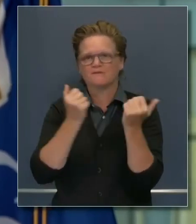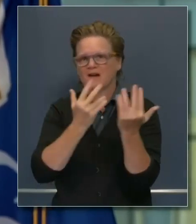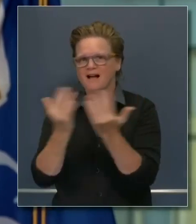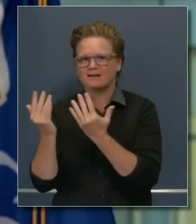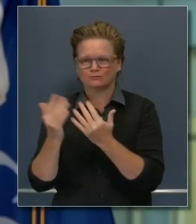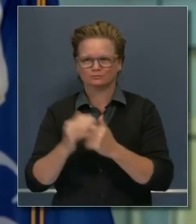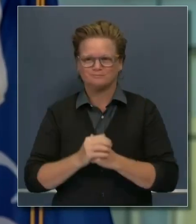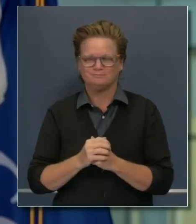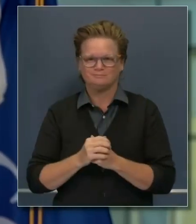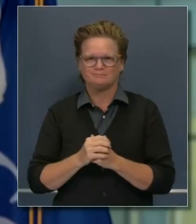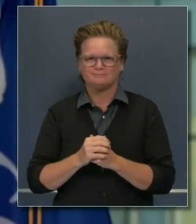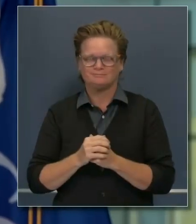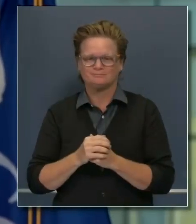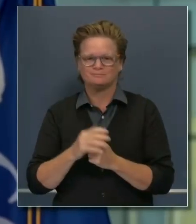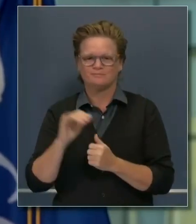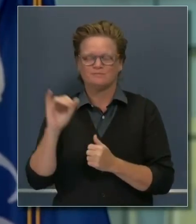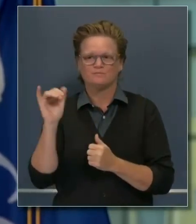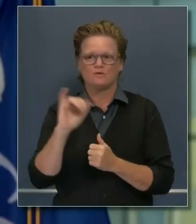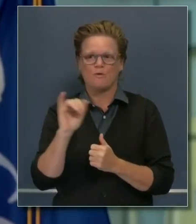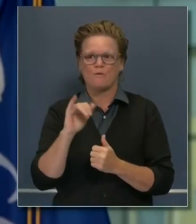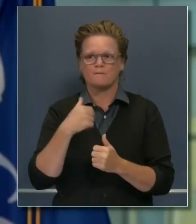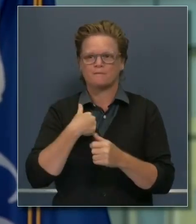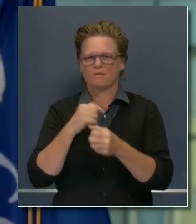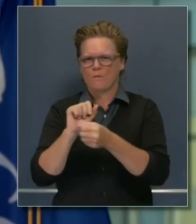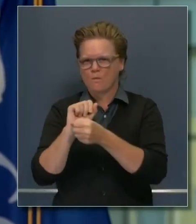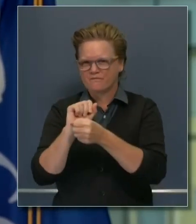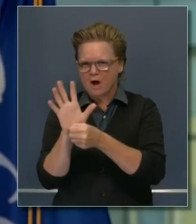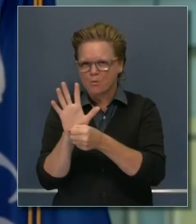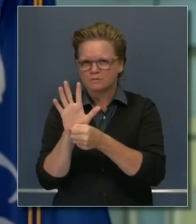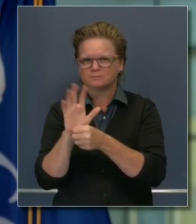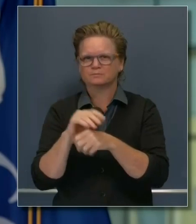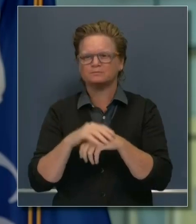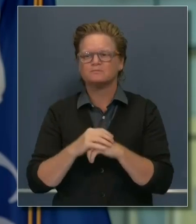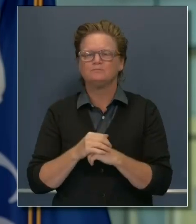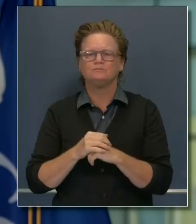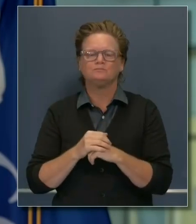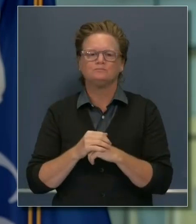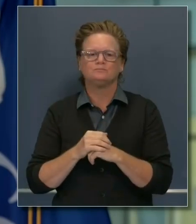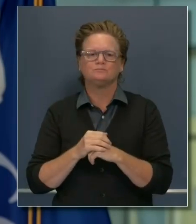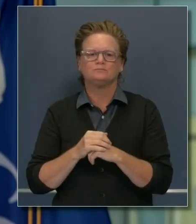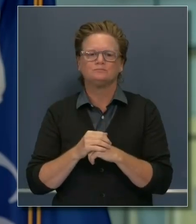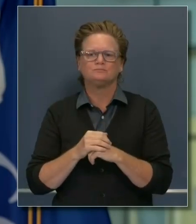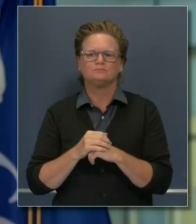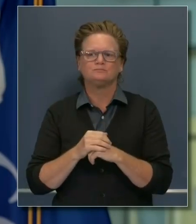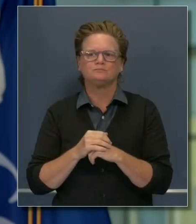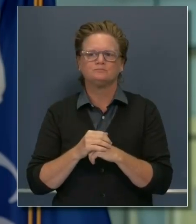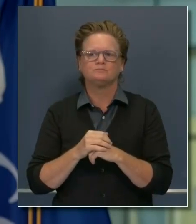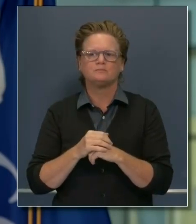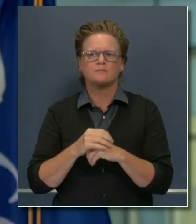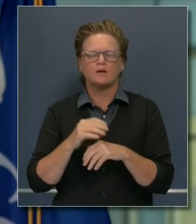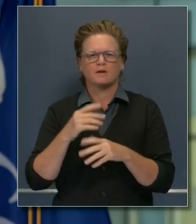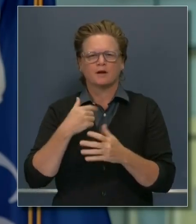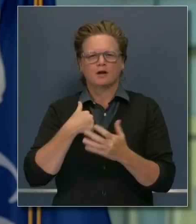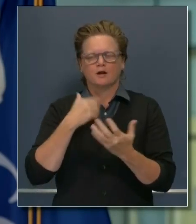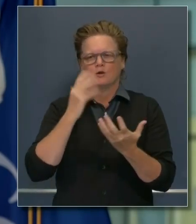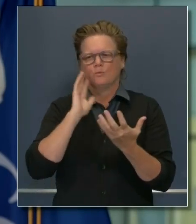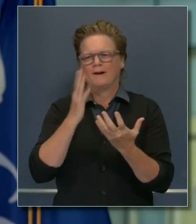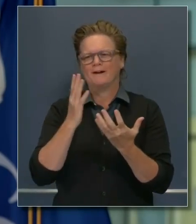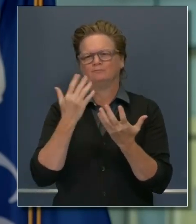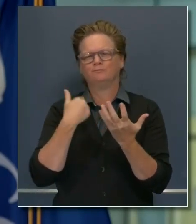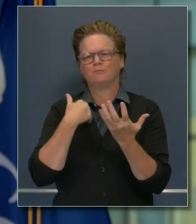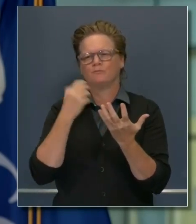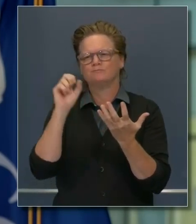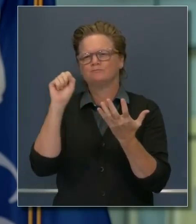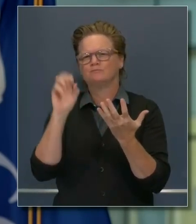the total number of new transmitted cases of COVID-19 and walk you through a few things we're doing